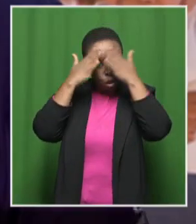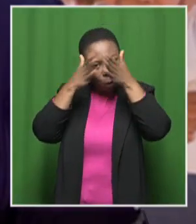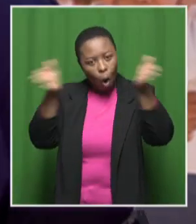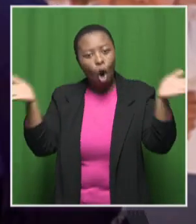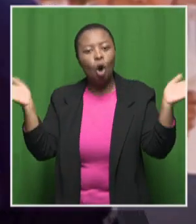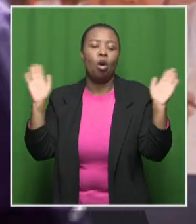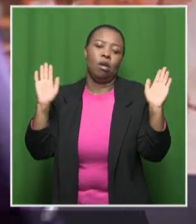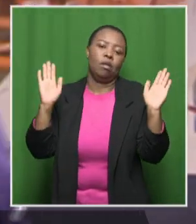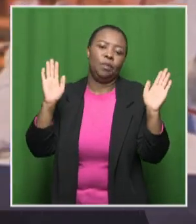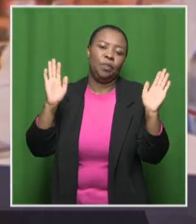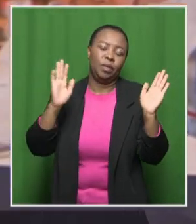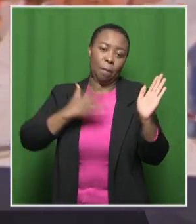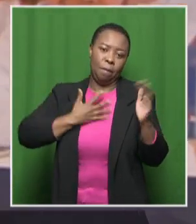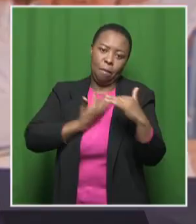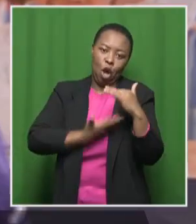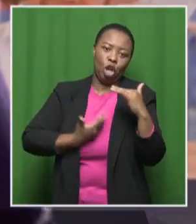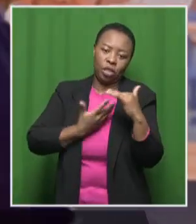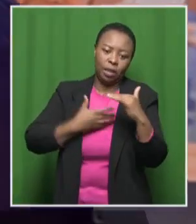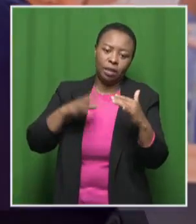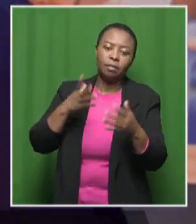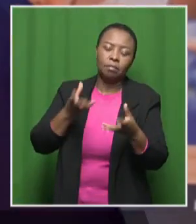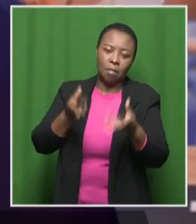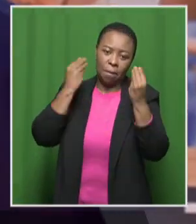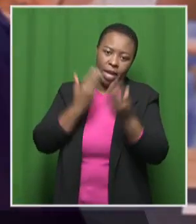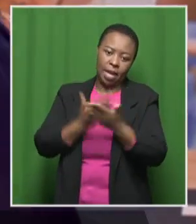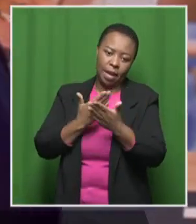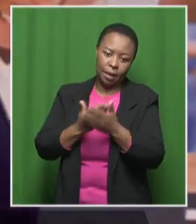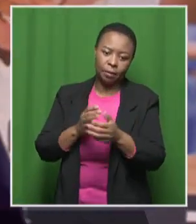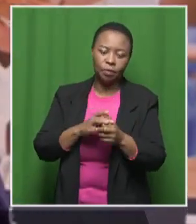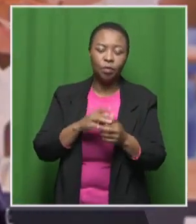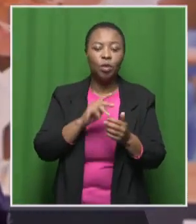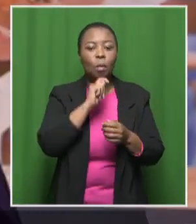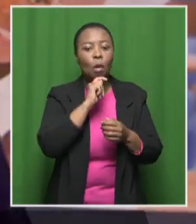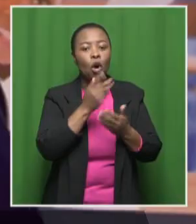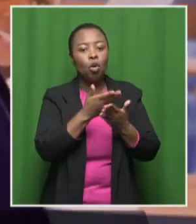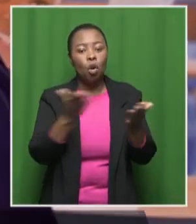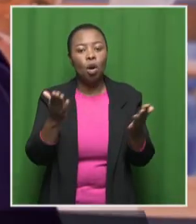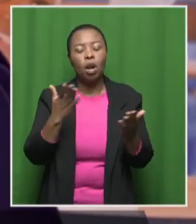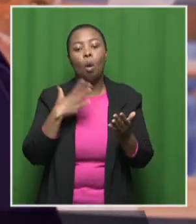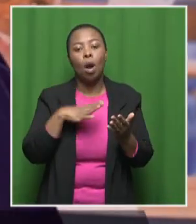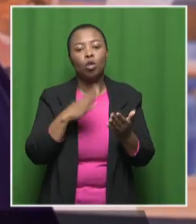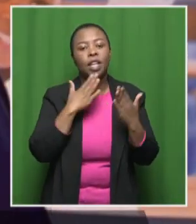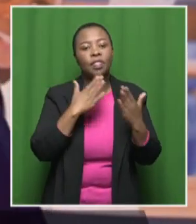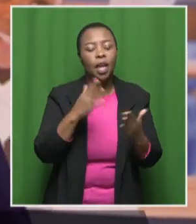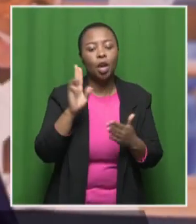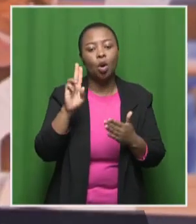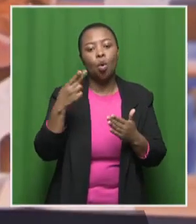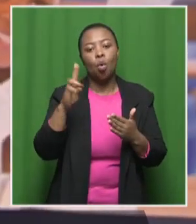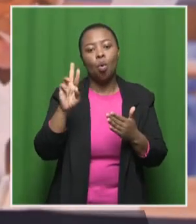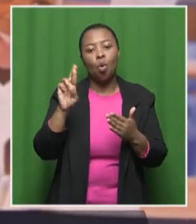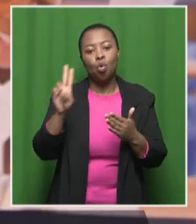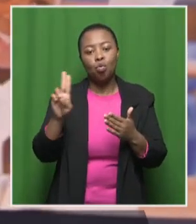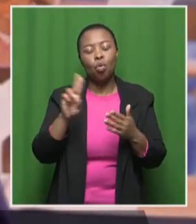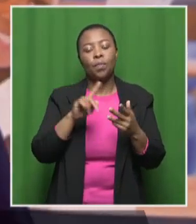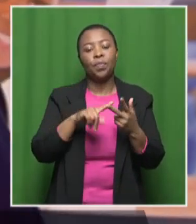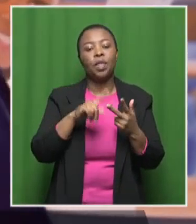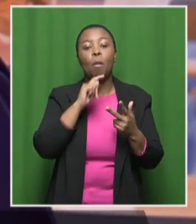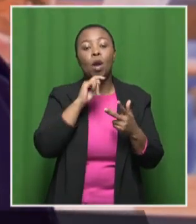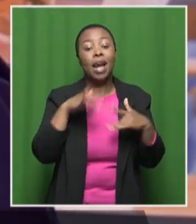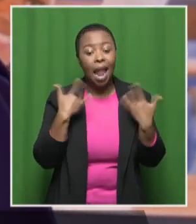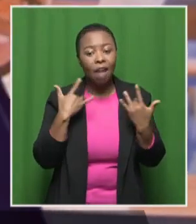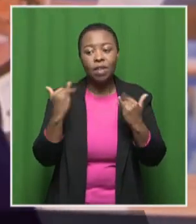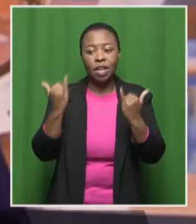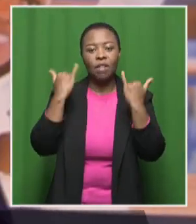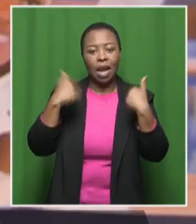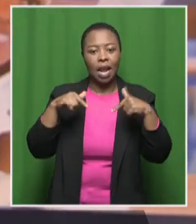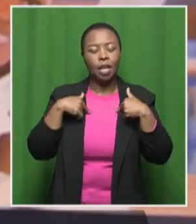passion. Good morning to everybody. I firstly want to thank Ururu and Morning Live for inviting us to this